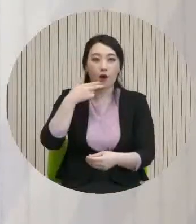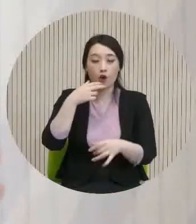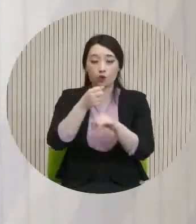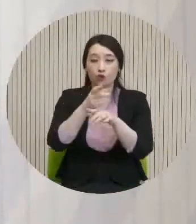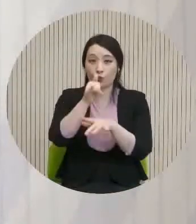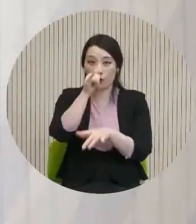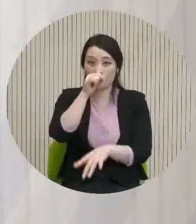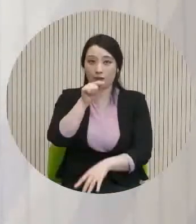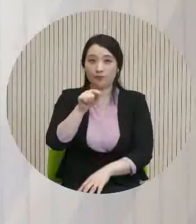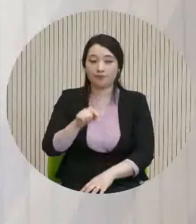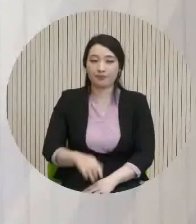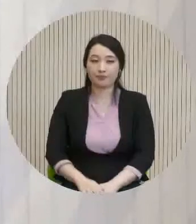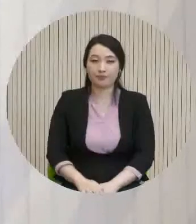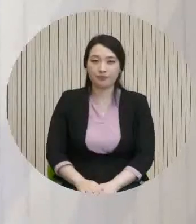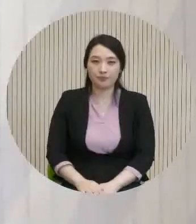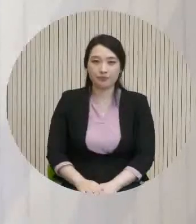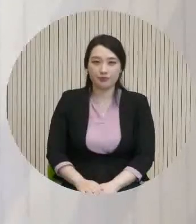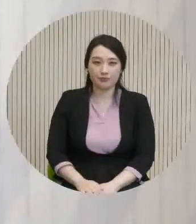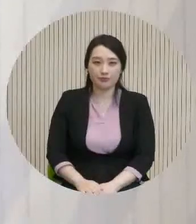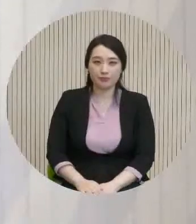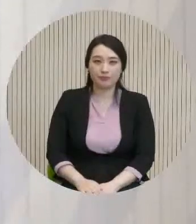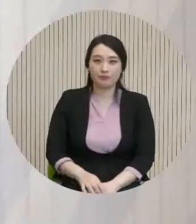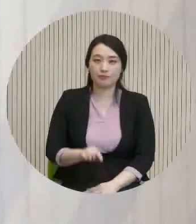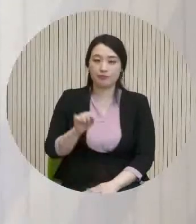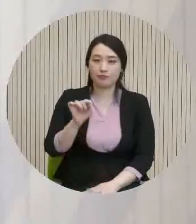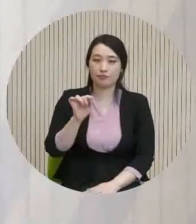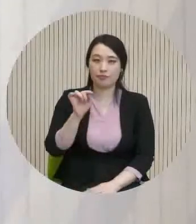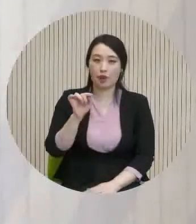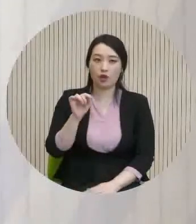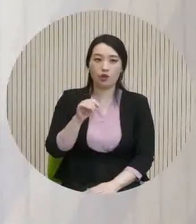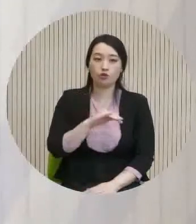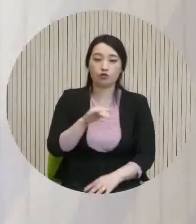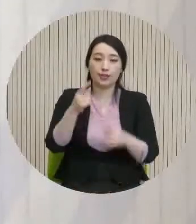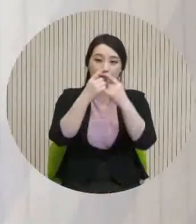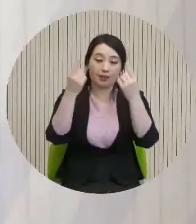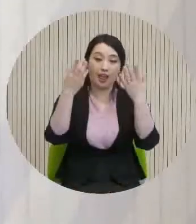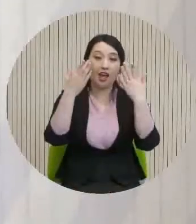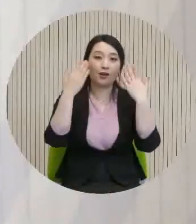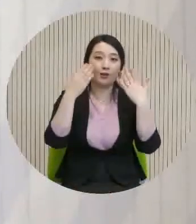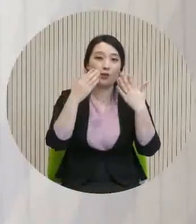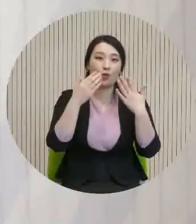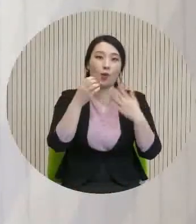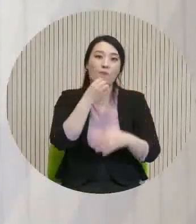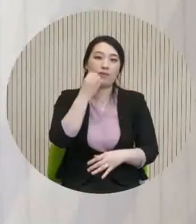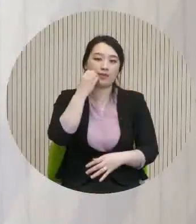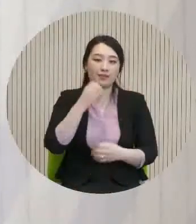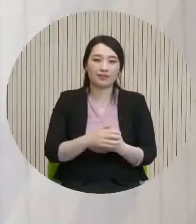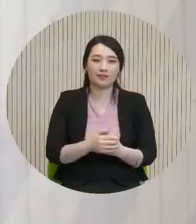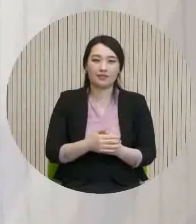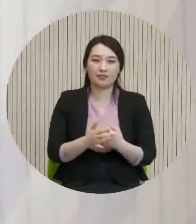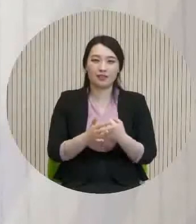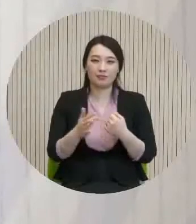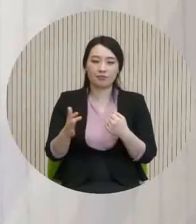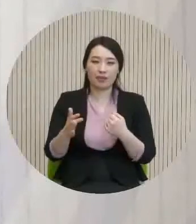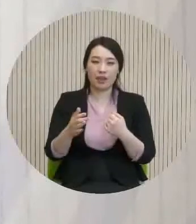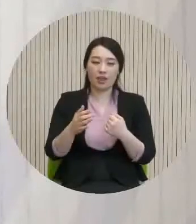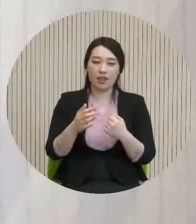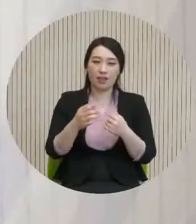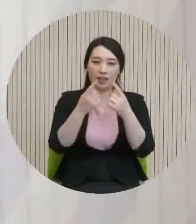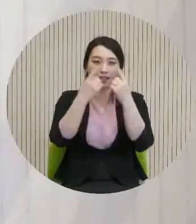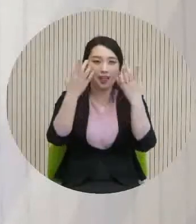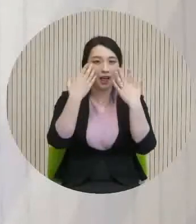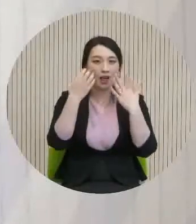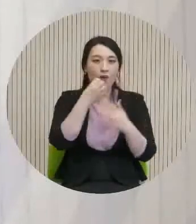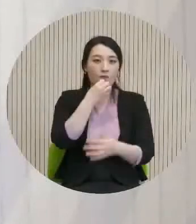the link that you can see the outcomes of the podcast. And this is the website of